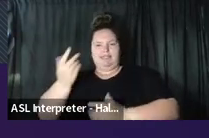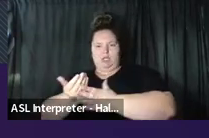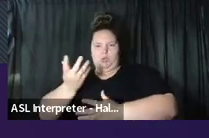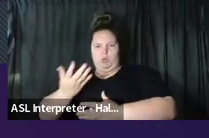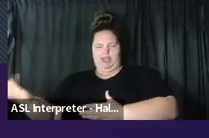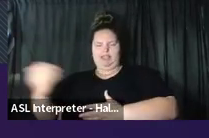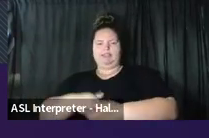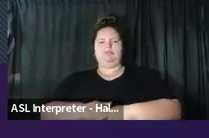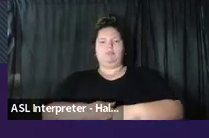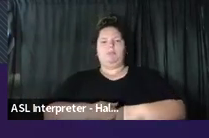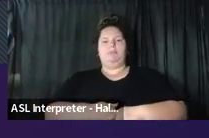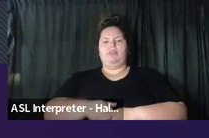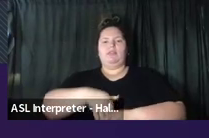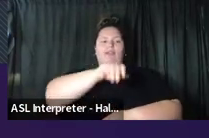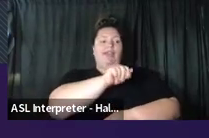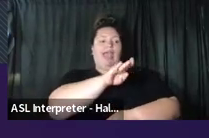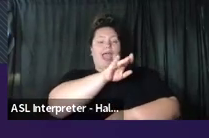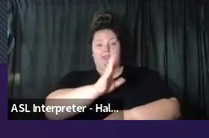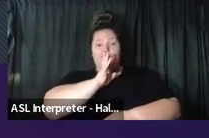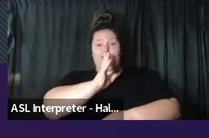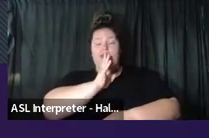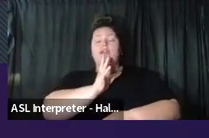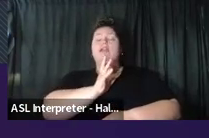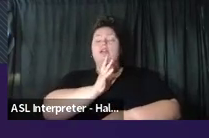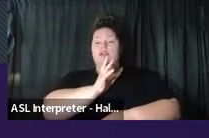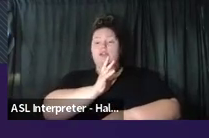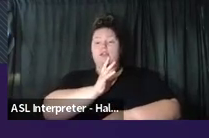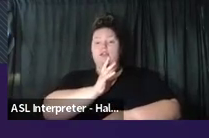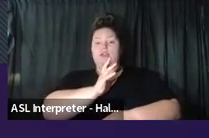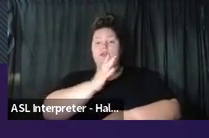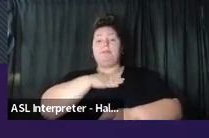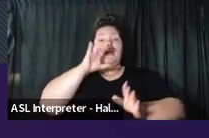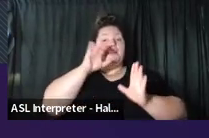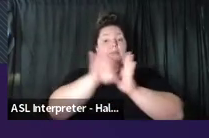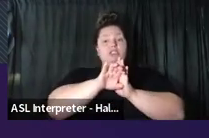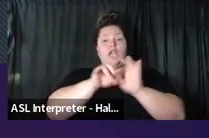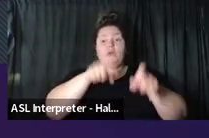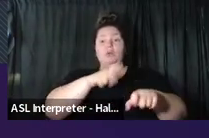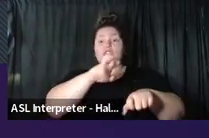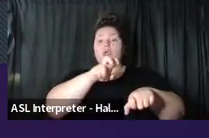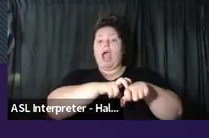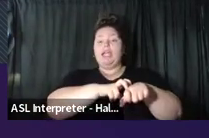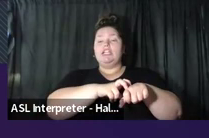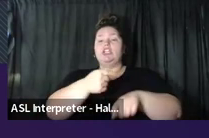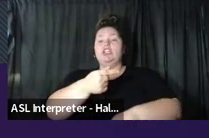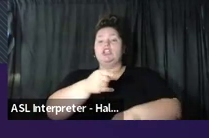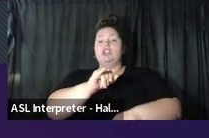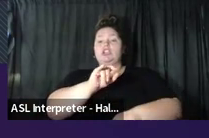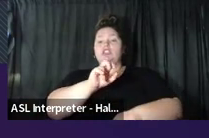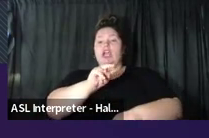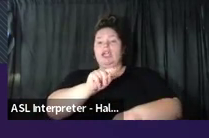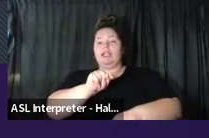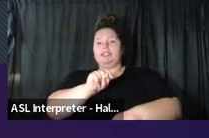And this image of me, Abby, this I was in Ireland at the Giant's Causeway, and that's probably my favorite place